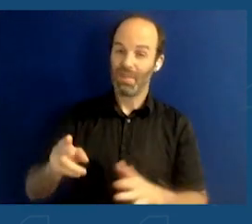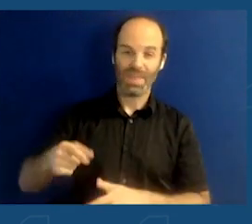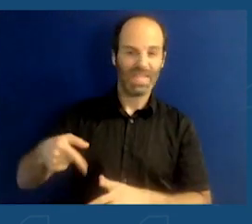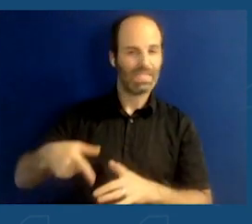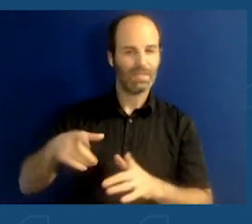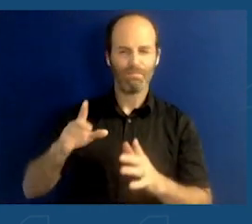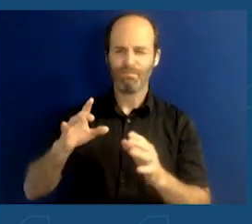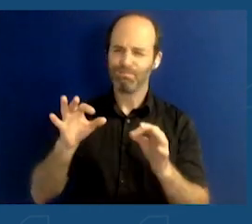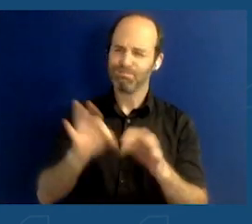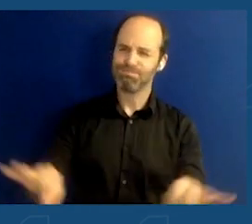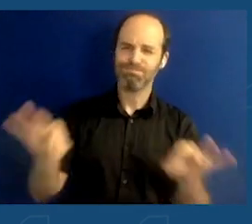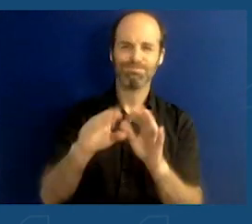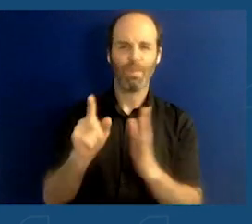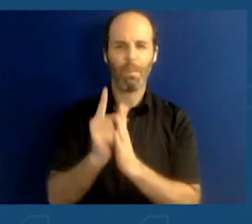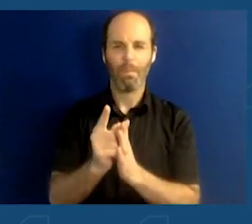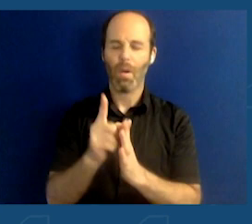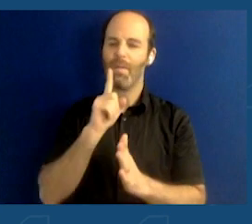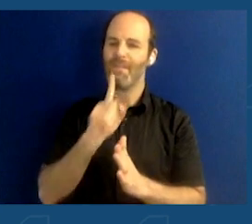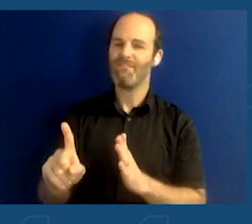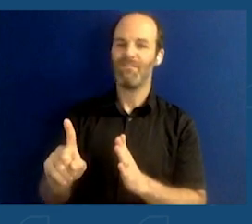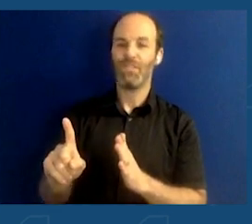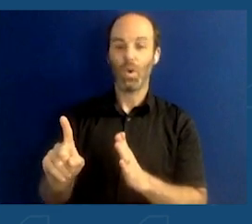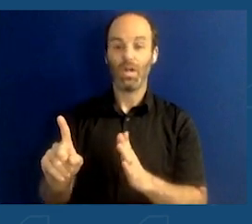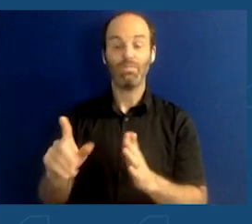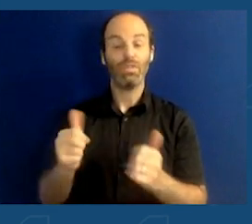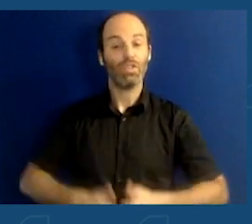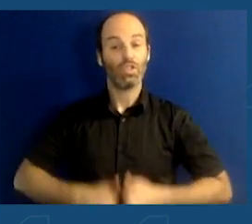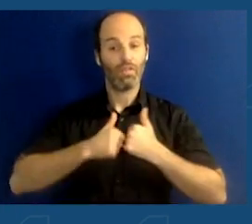our survivors that need it the most. Thank you.